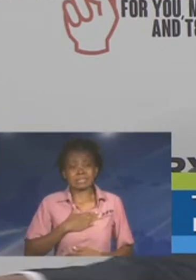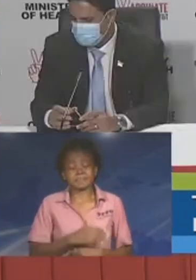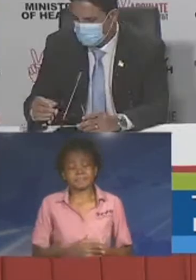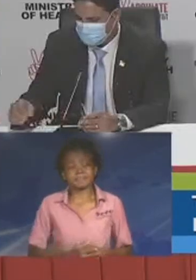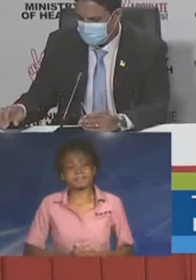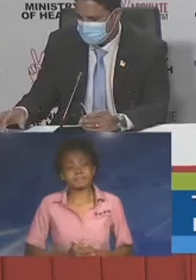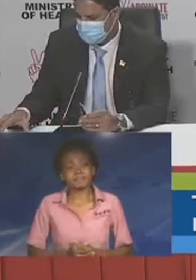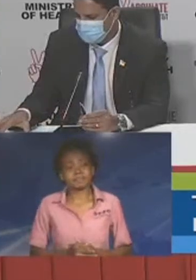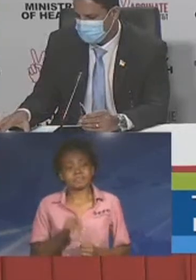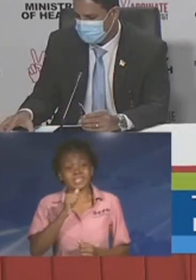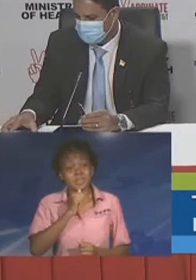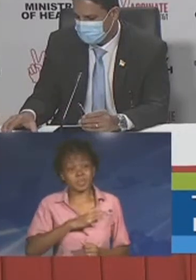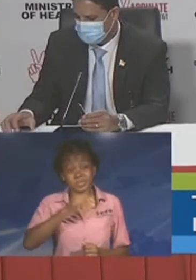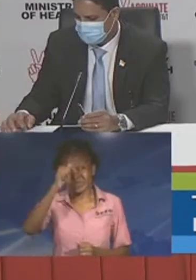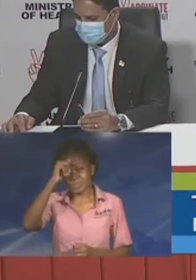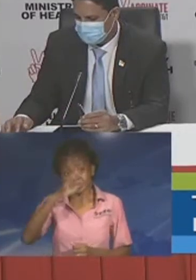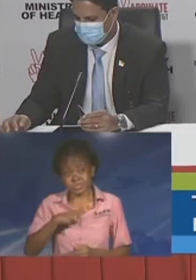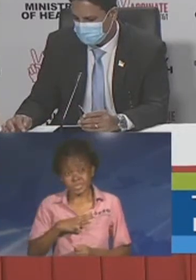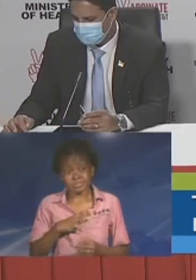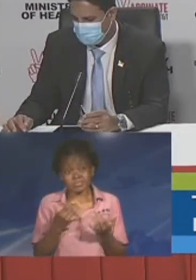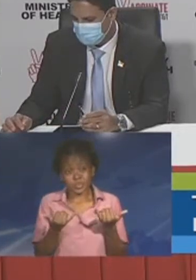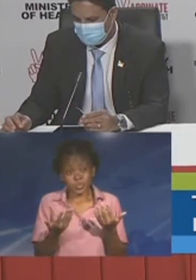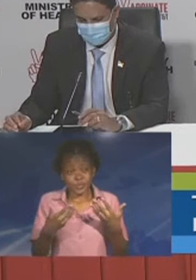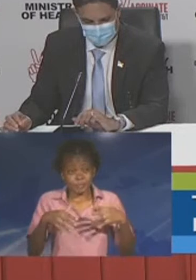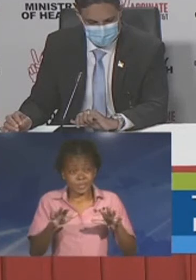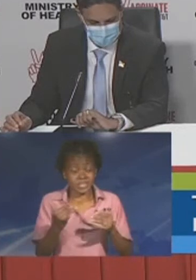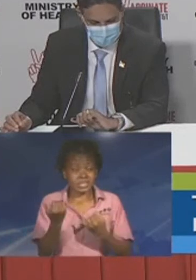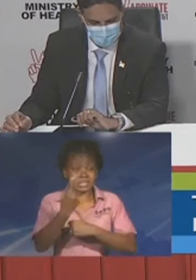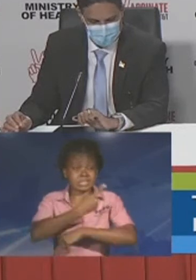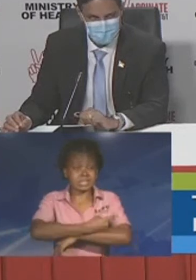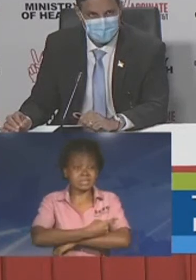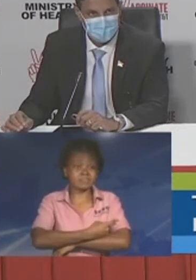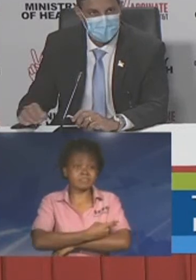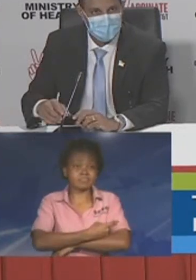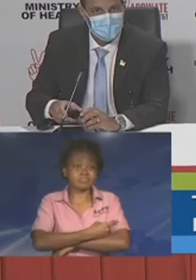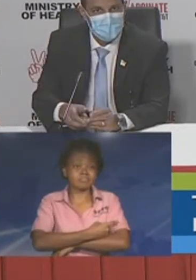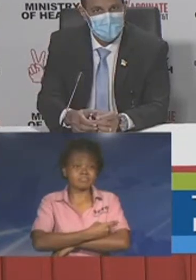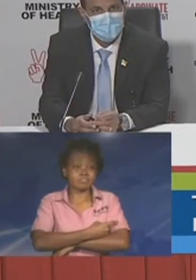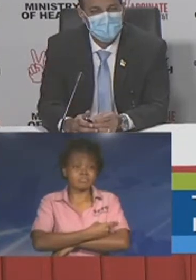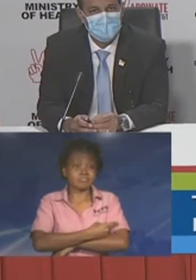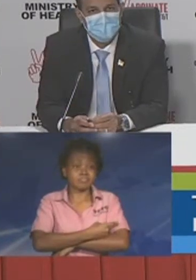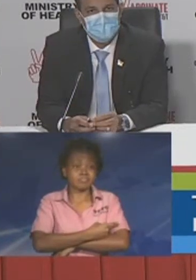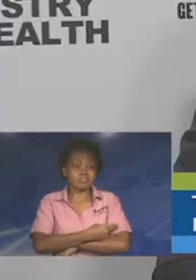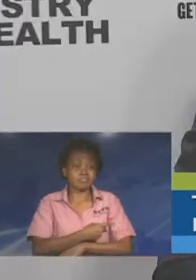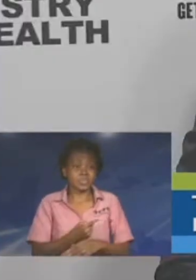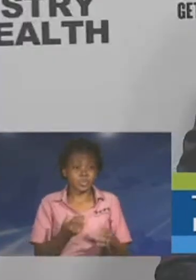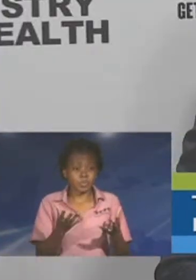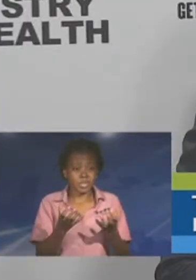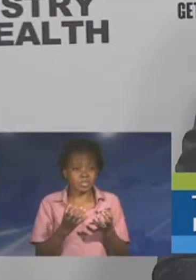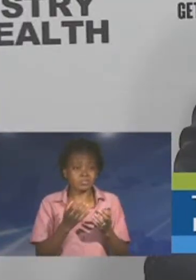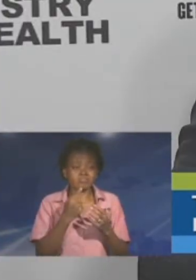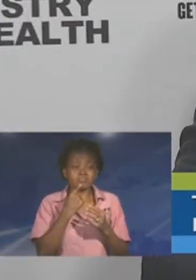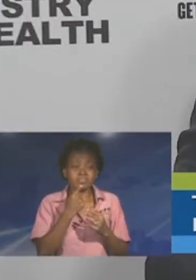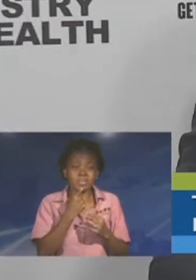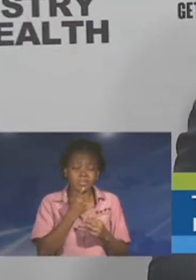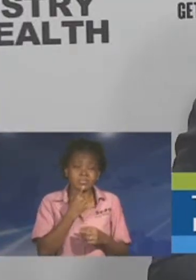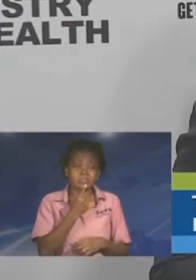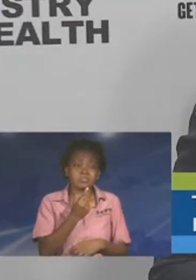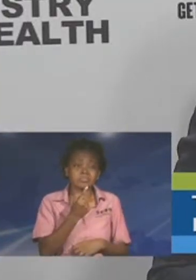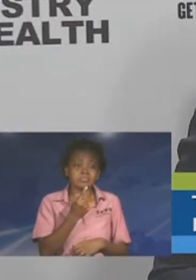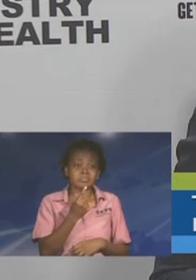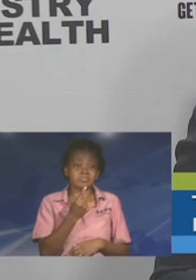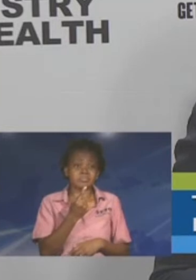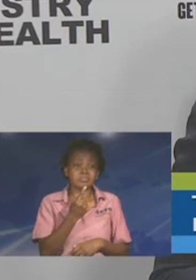have come to the end of today's media conference, and as we close, we want to emphasize that even though we have begun to roll